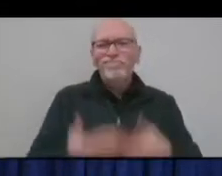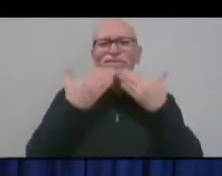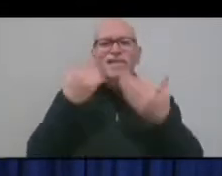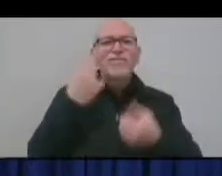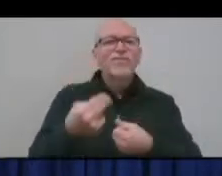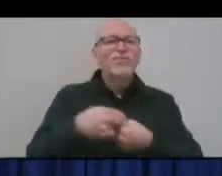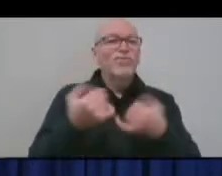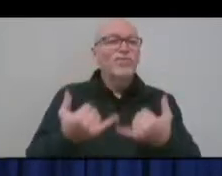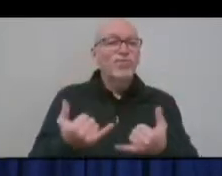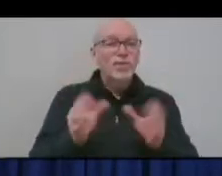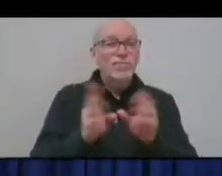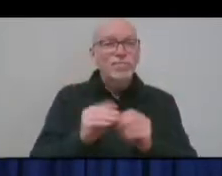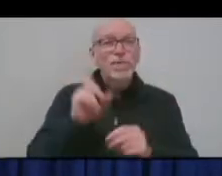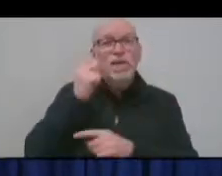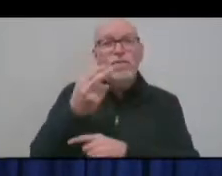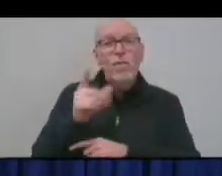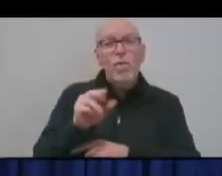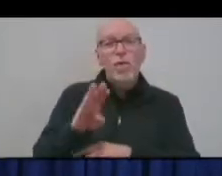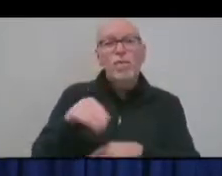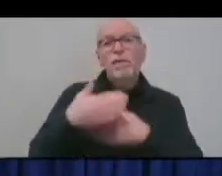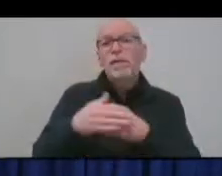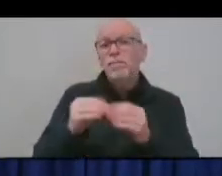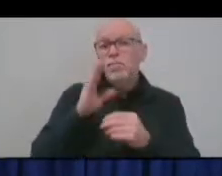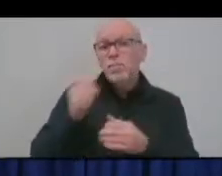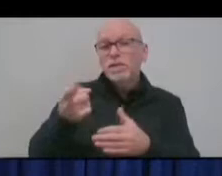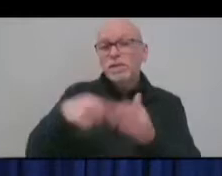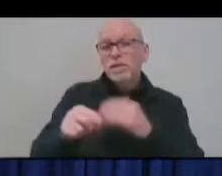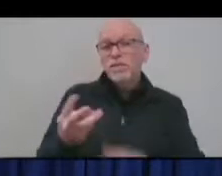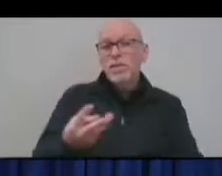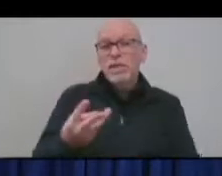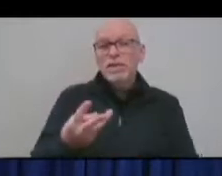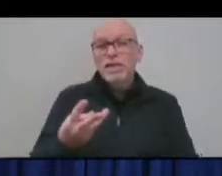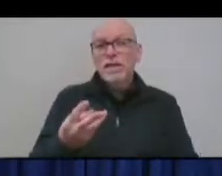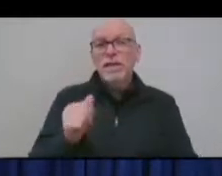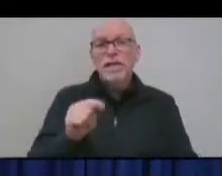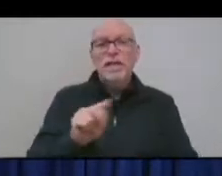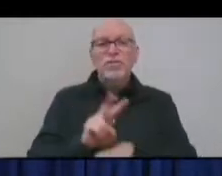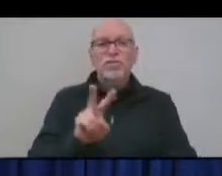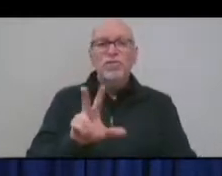today's briefing. Governor Holcomb's next briefing will be next Wednesday at 2:30 p.m. Eastern.